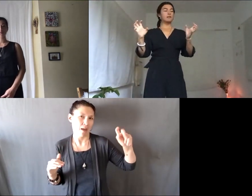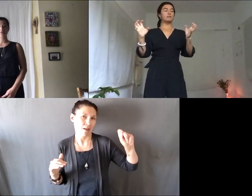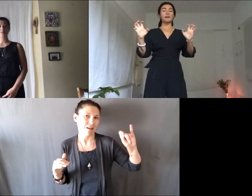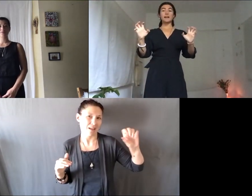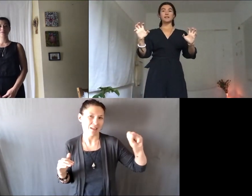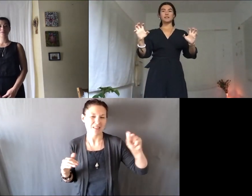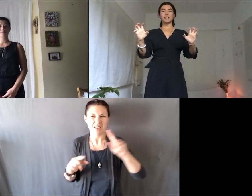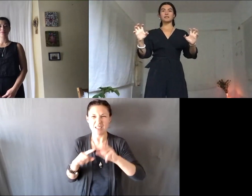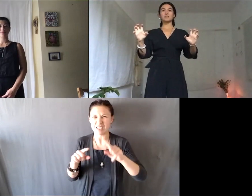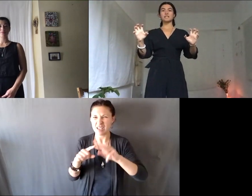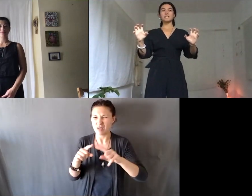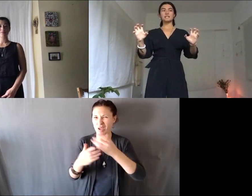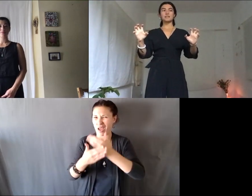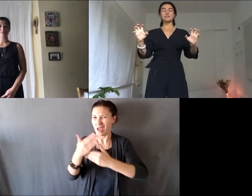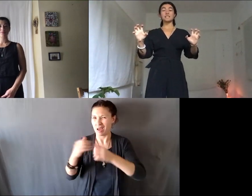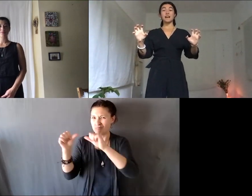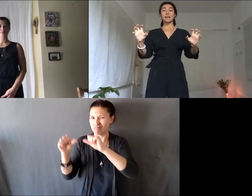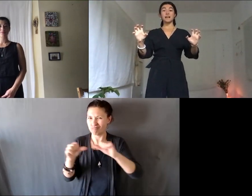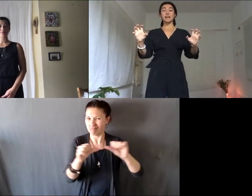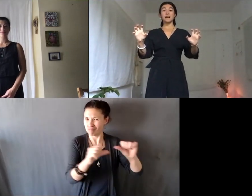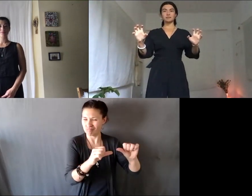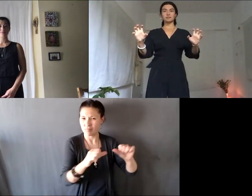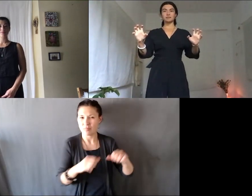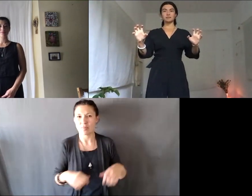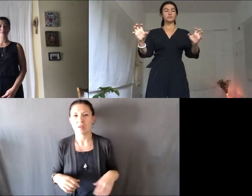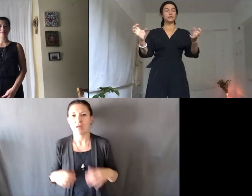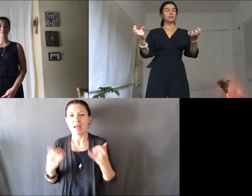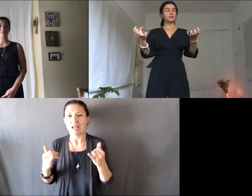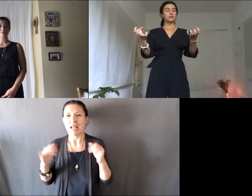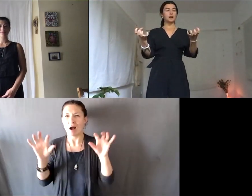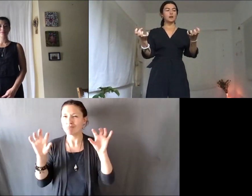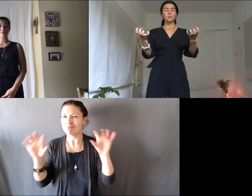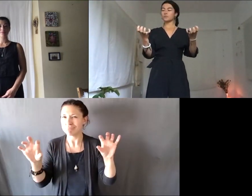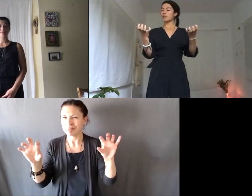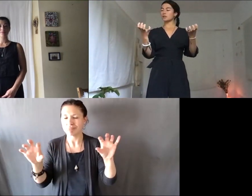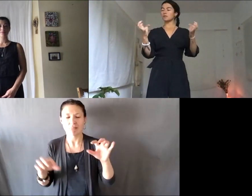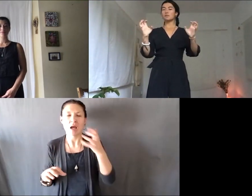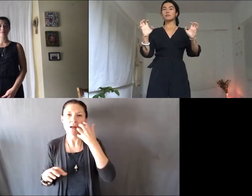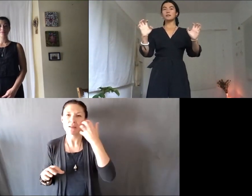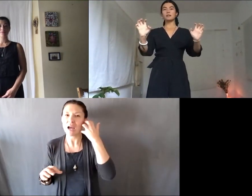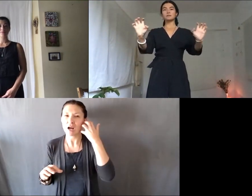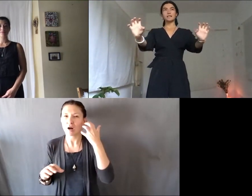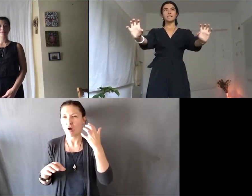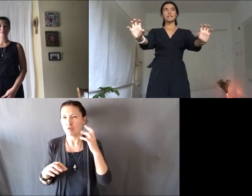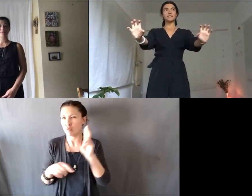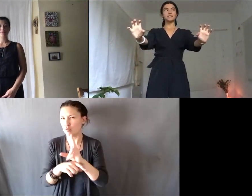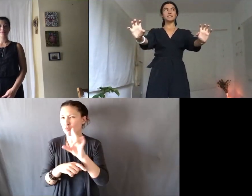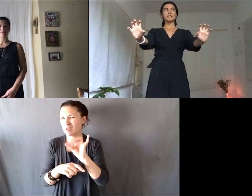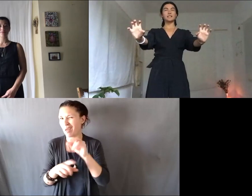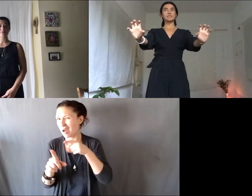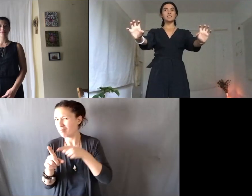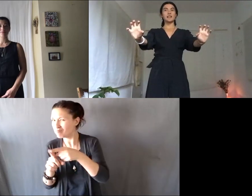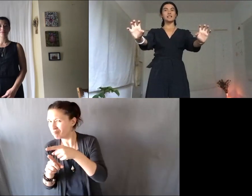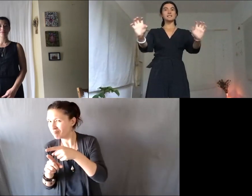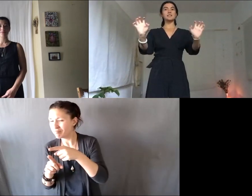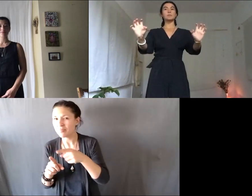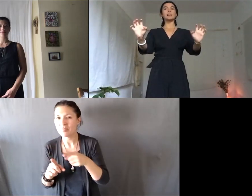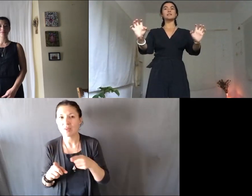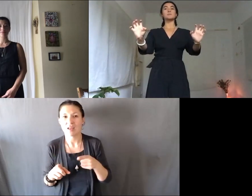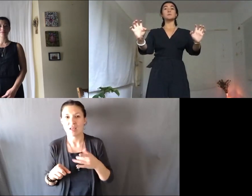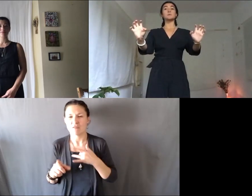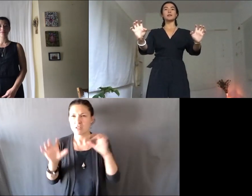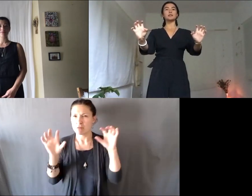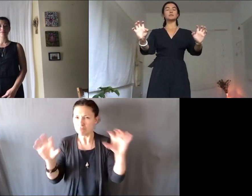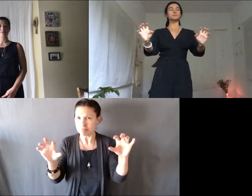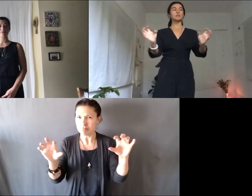this fire energy of the tiger. And you can feel already energized by